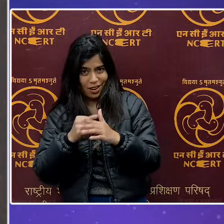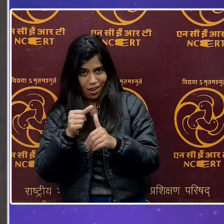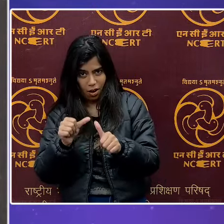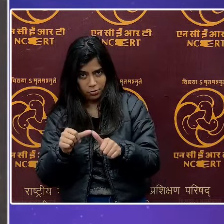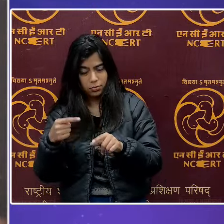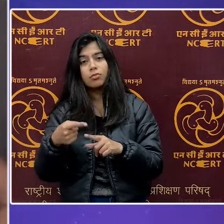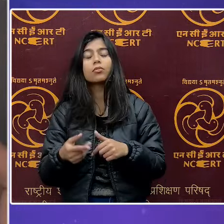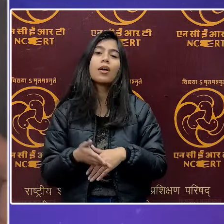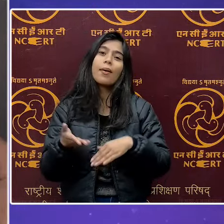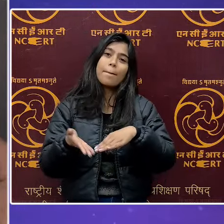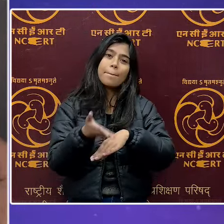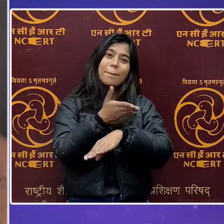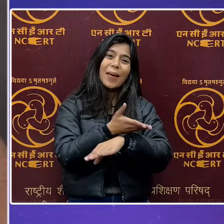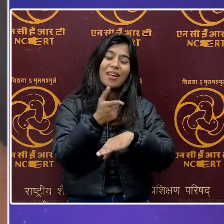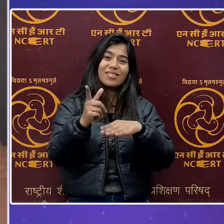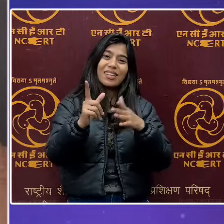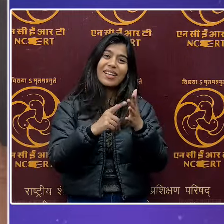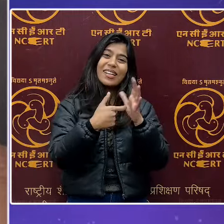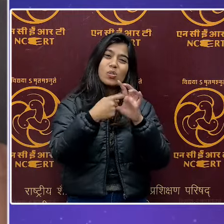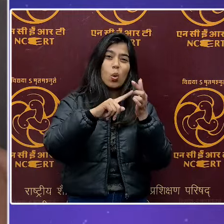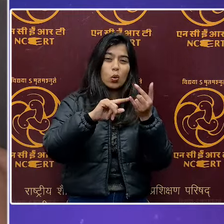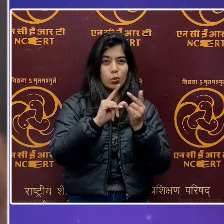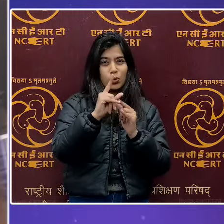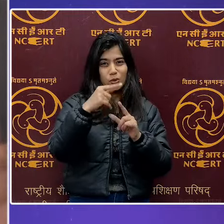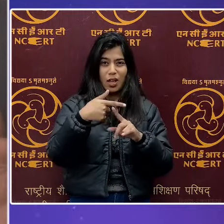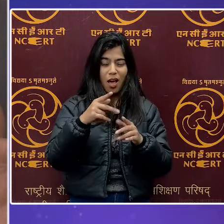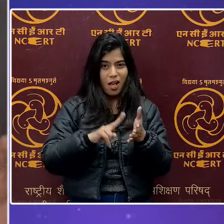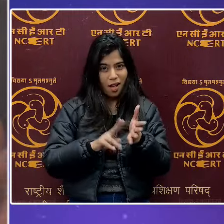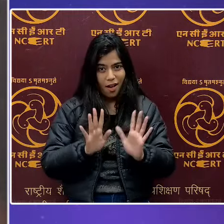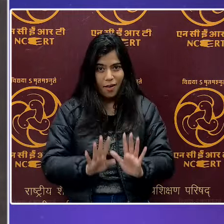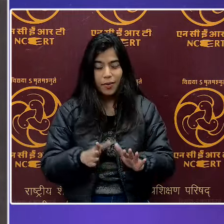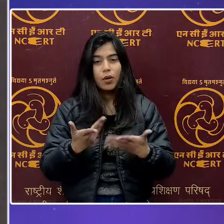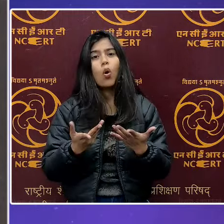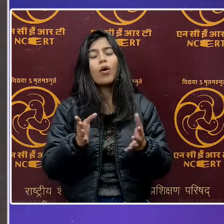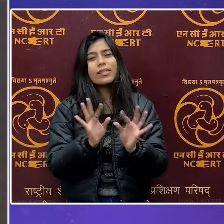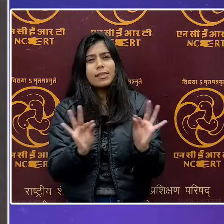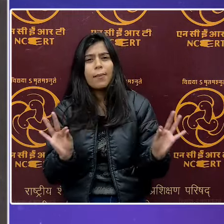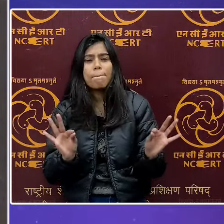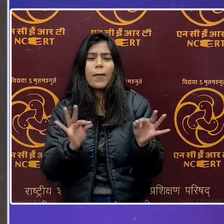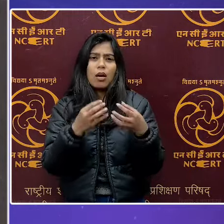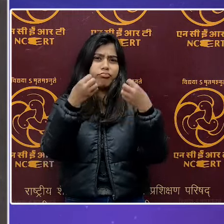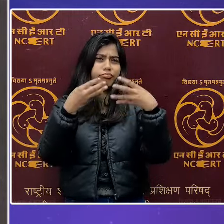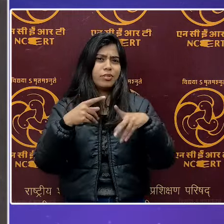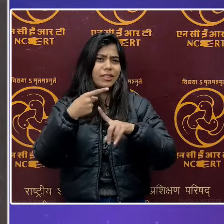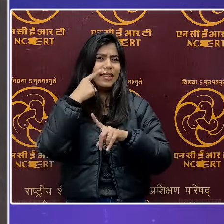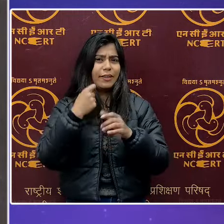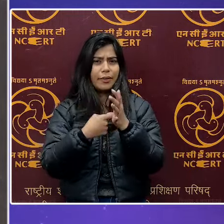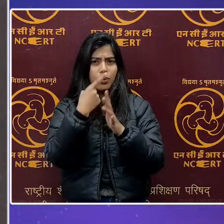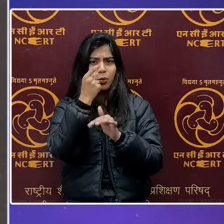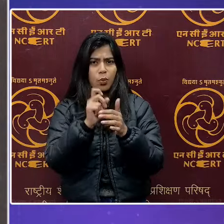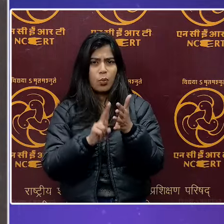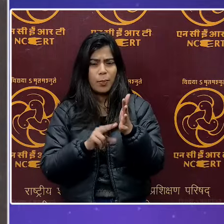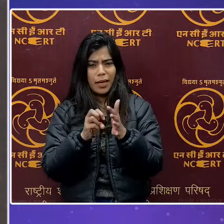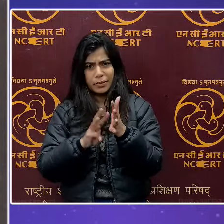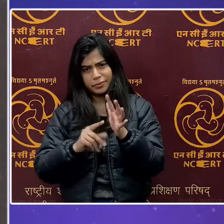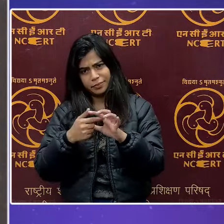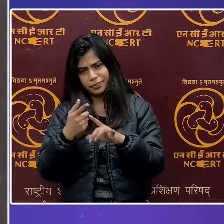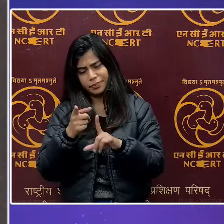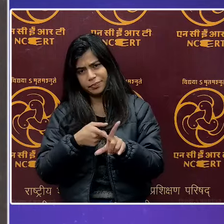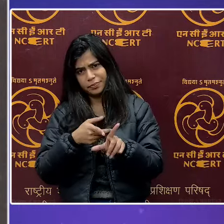already done in resolution of vectors mein. Or it's a simple trigonometry. This is omega t. Perpendicular